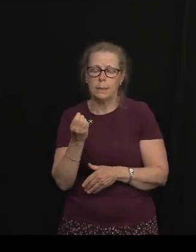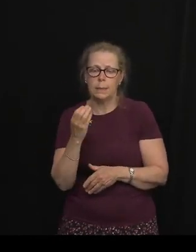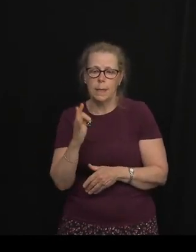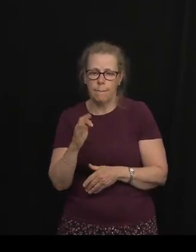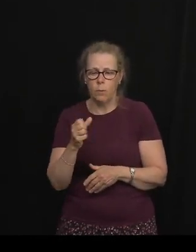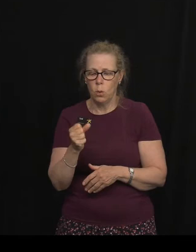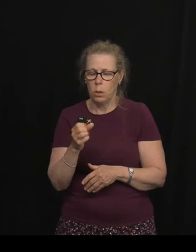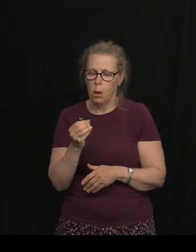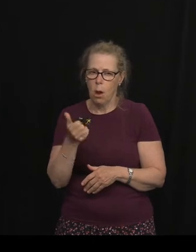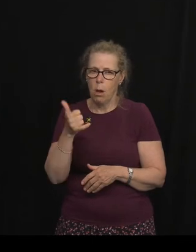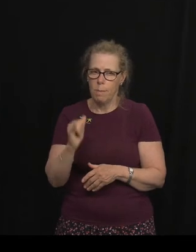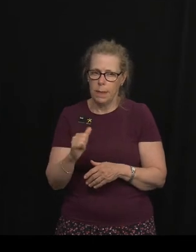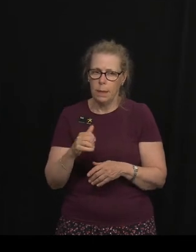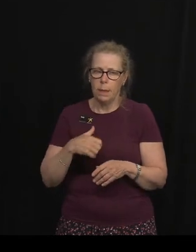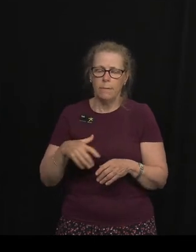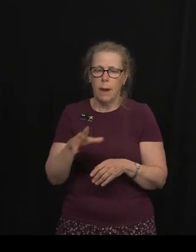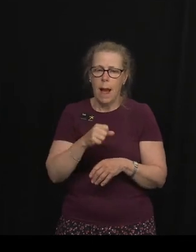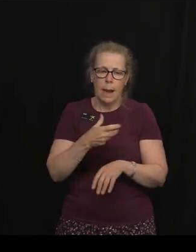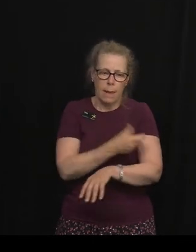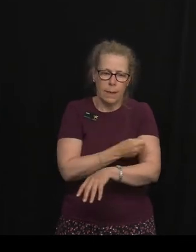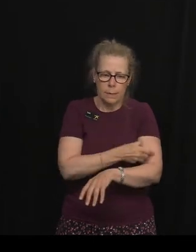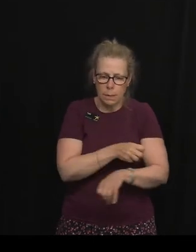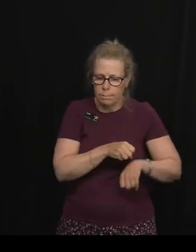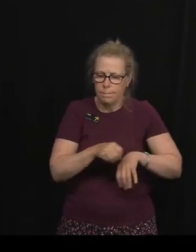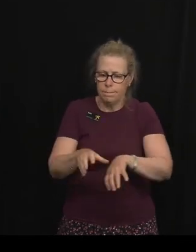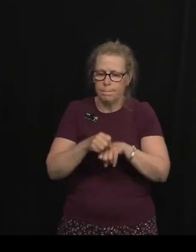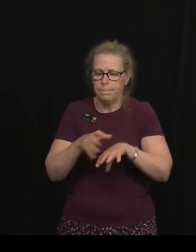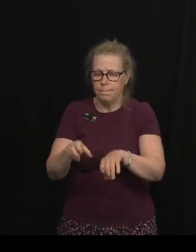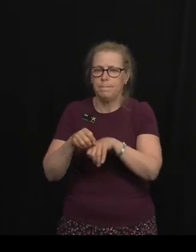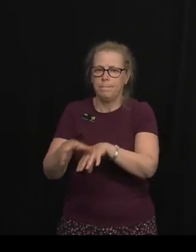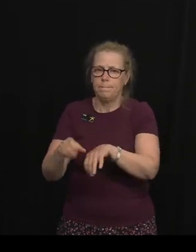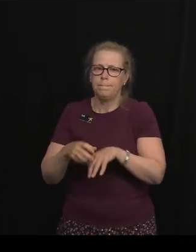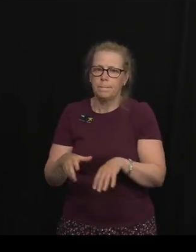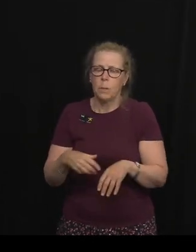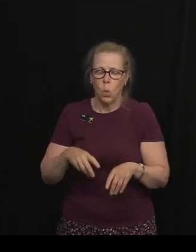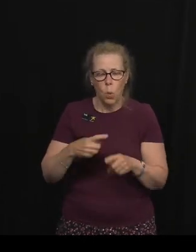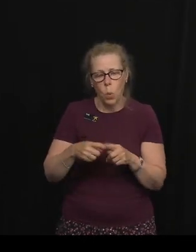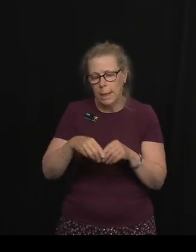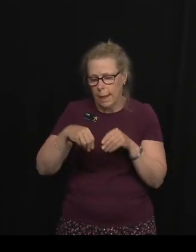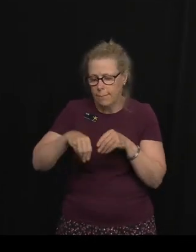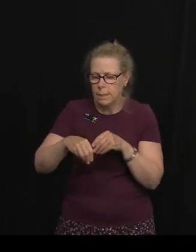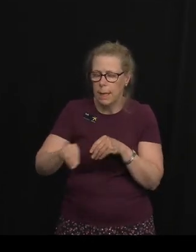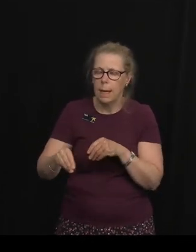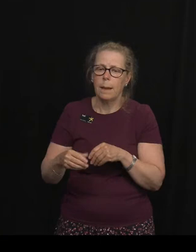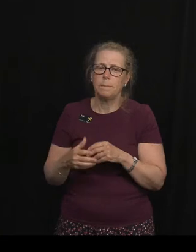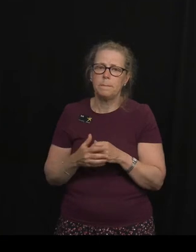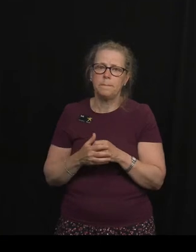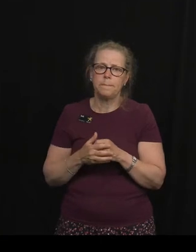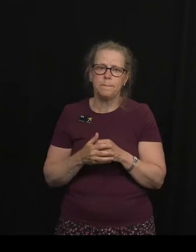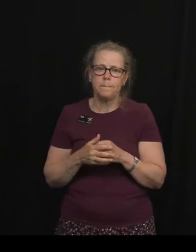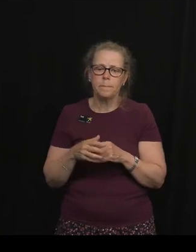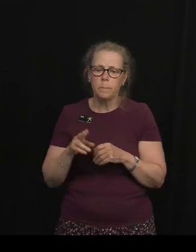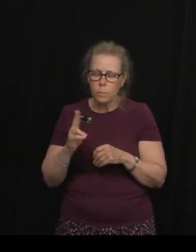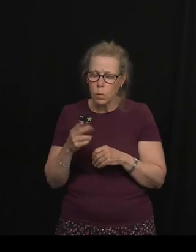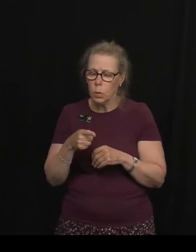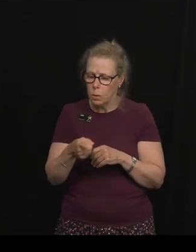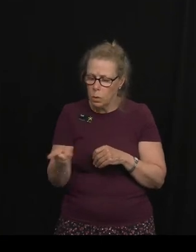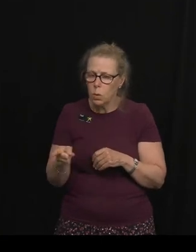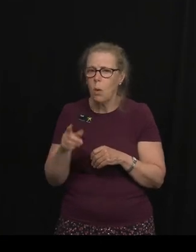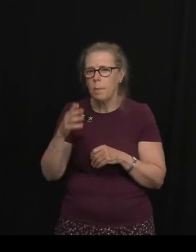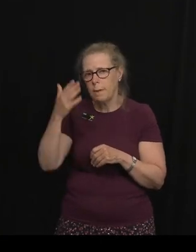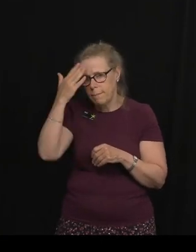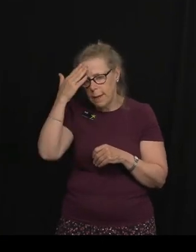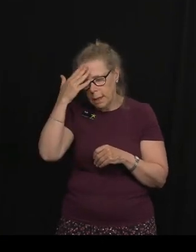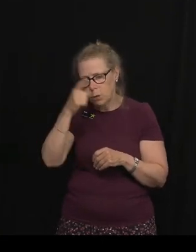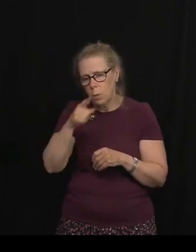for all the vaccine supply chain and also investment. Now they know that there is a need to build